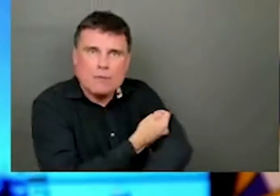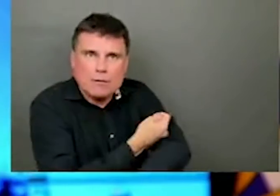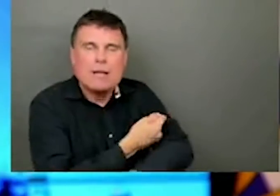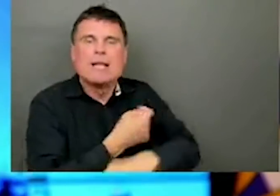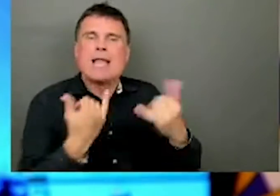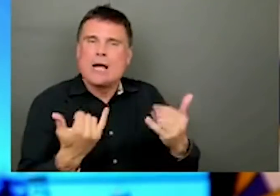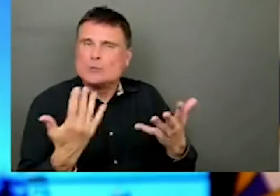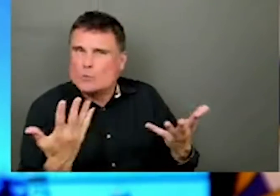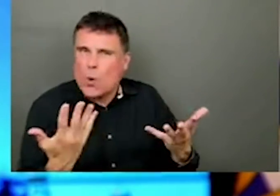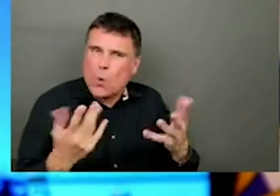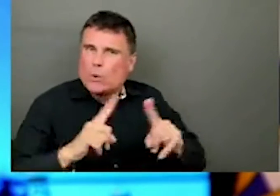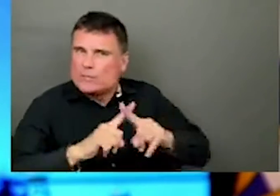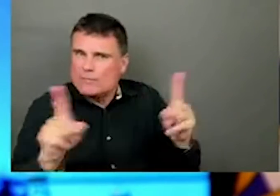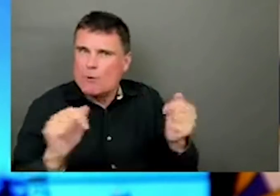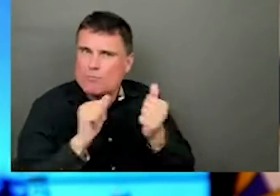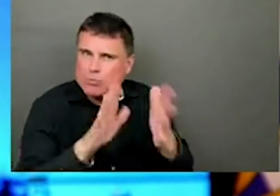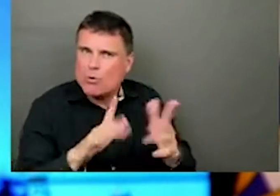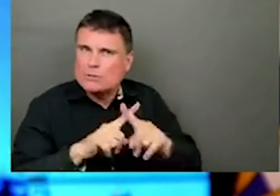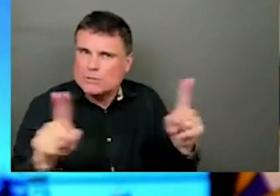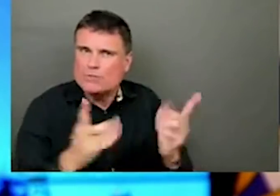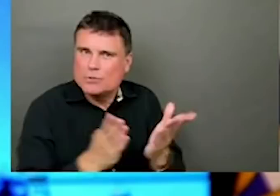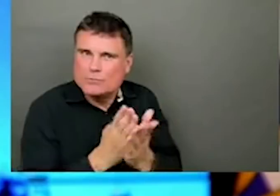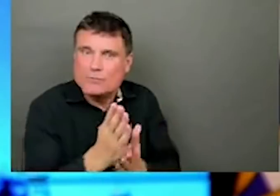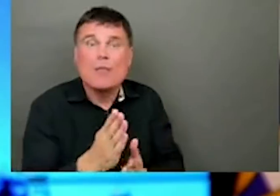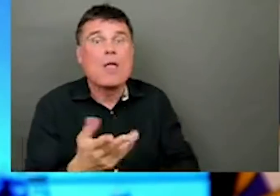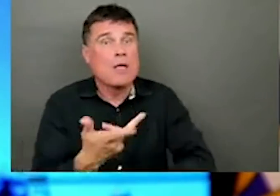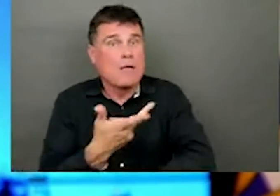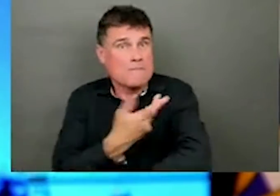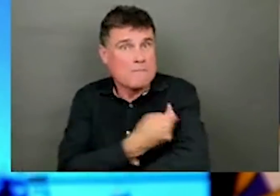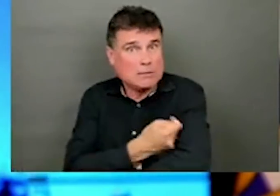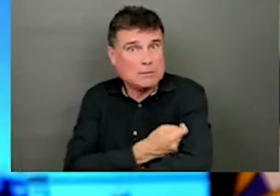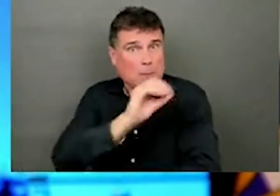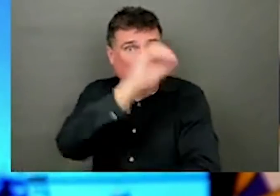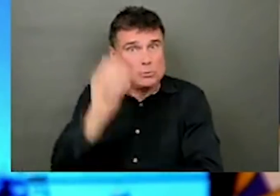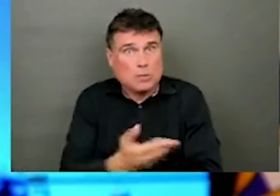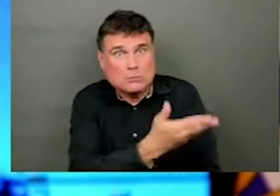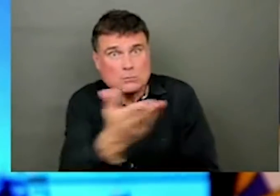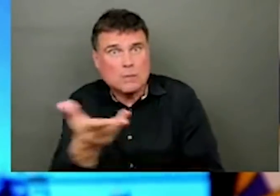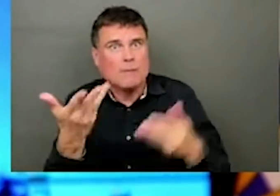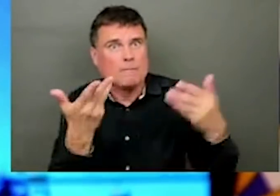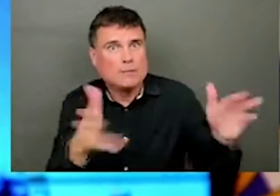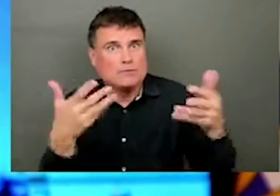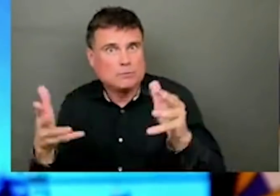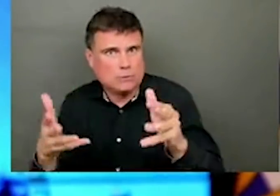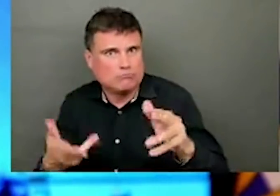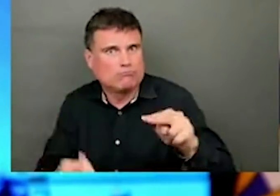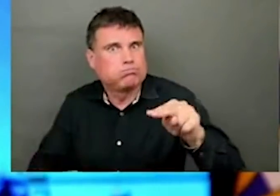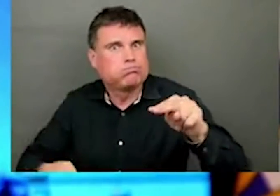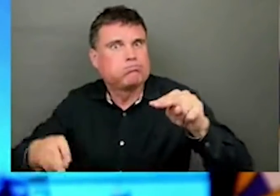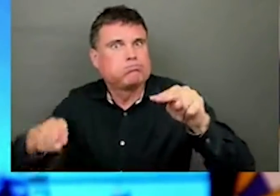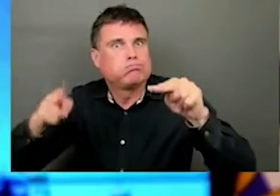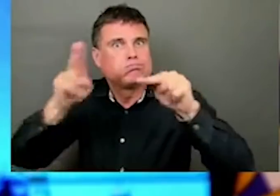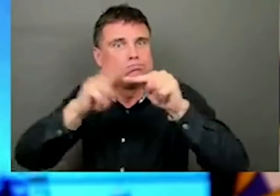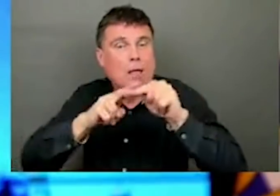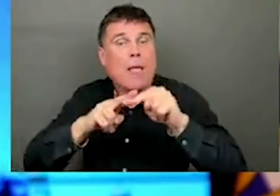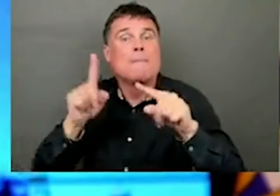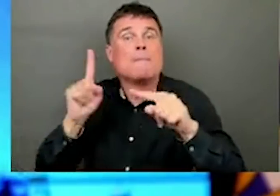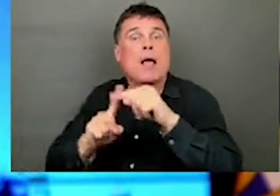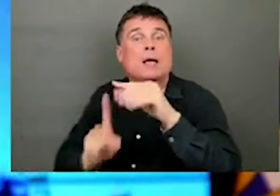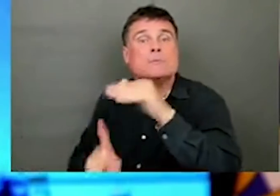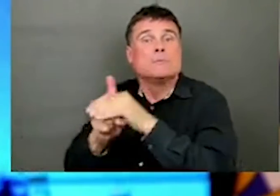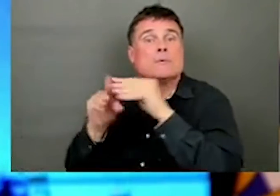now. Immunization rates are high. We're seeing transmission in unvaccinated people primarily,